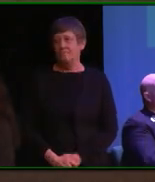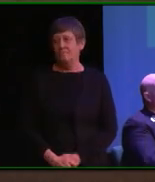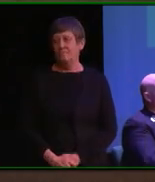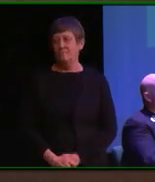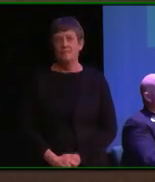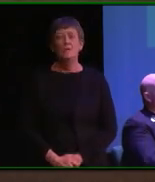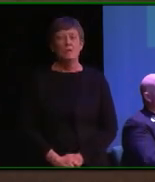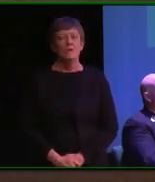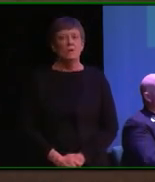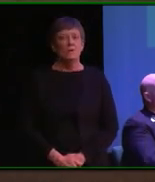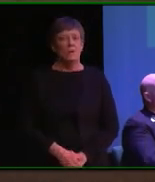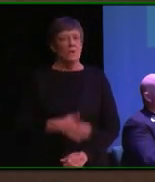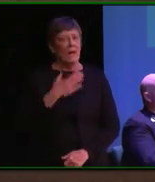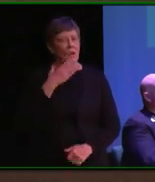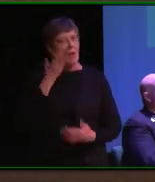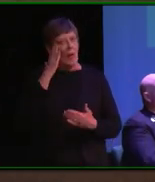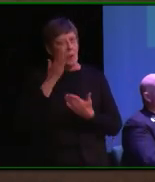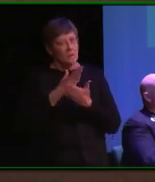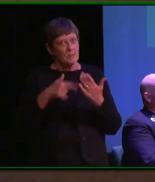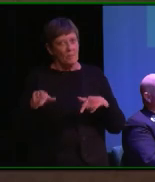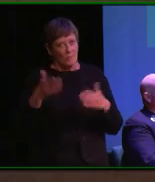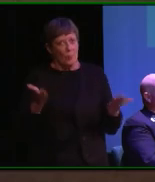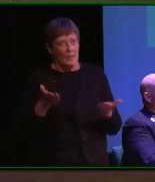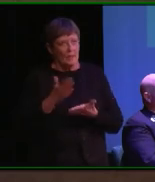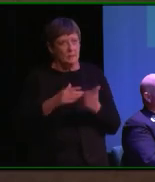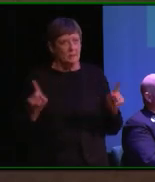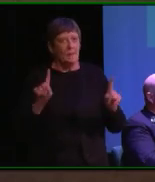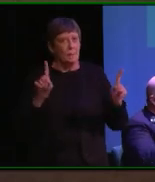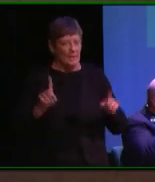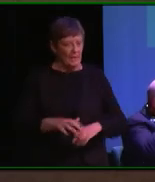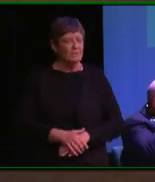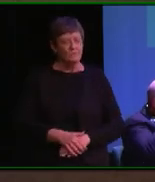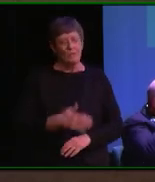Okay, good. I know they were here somewhere, so that's good.